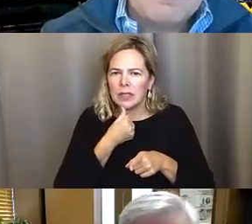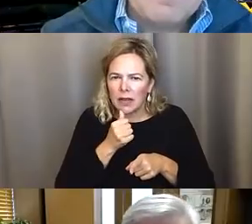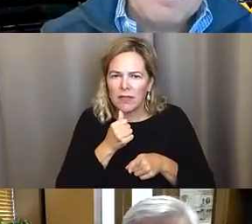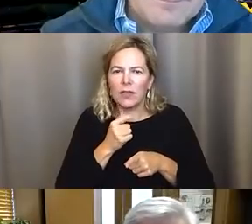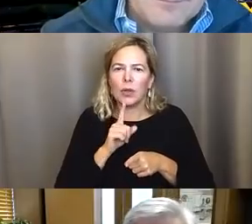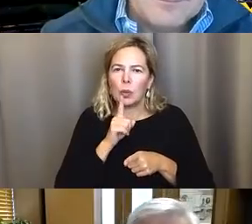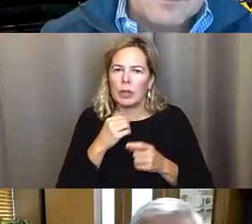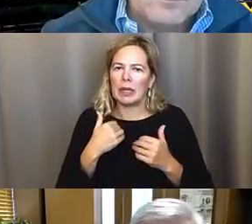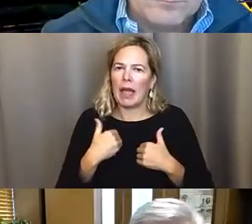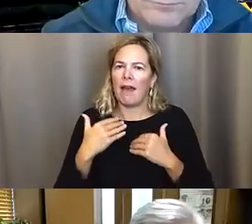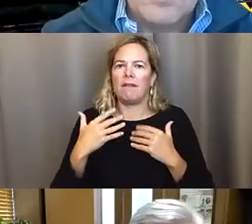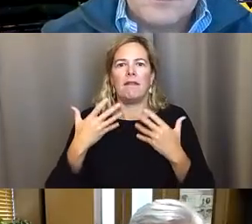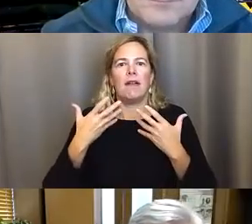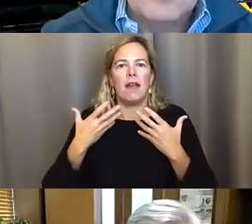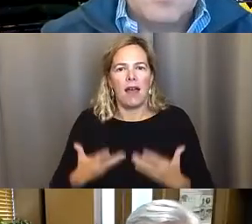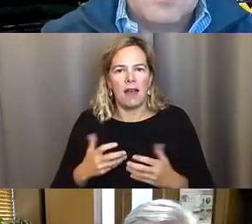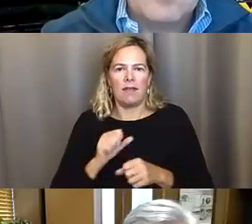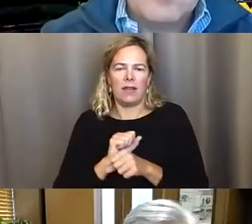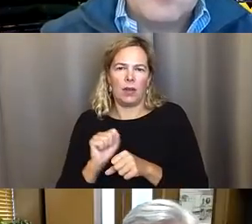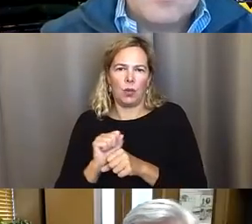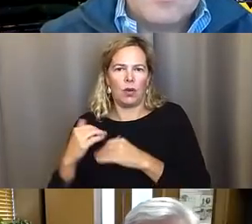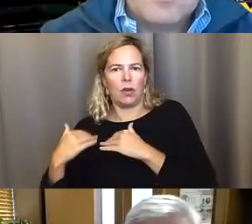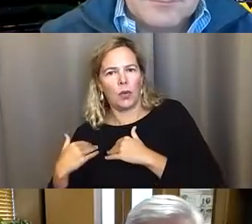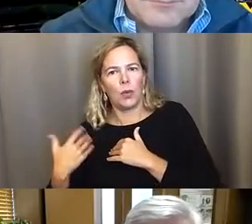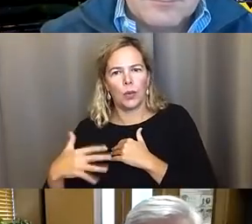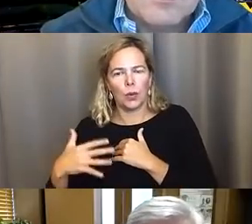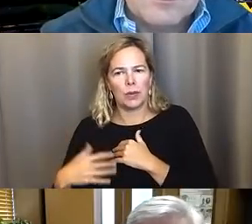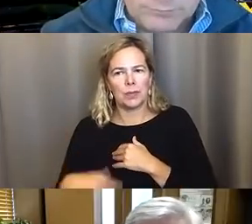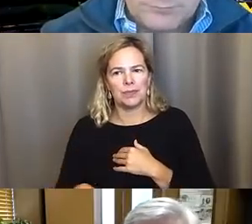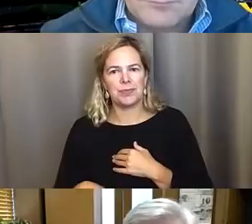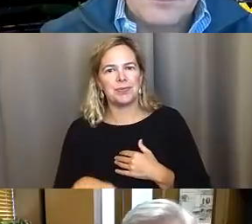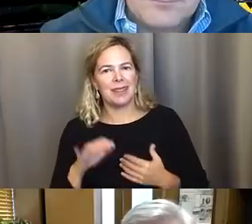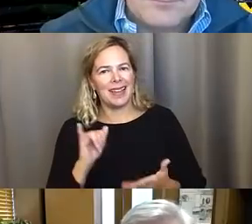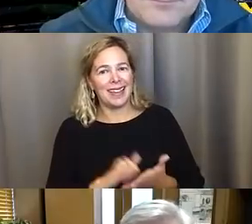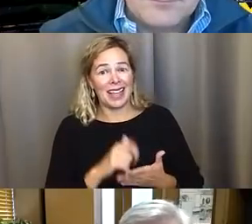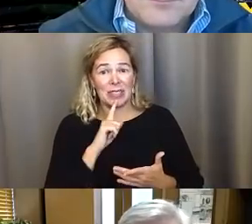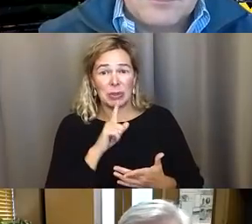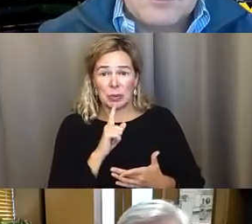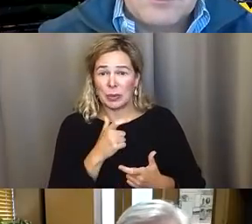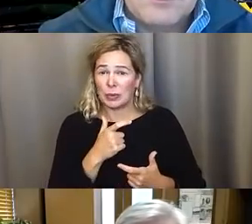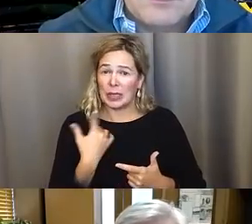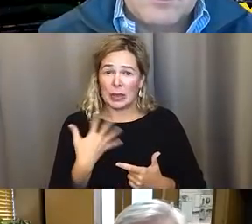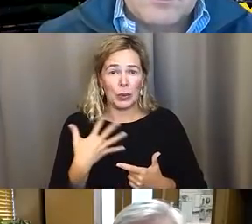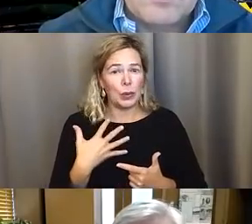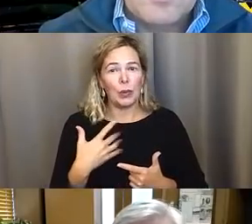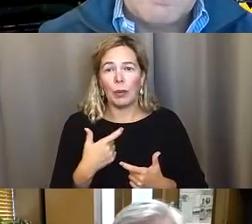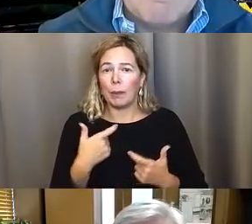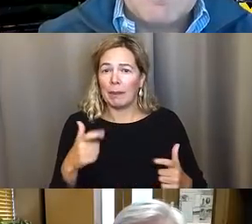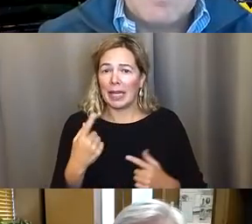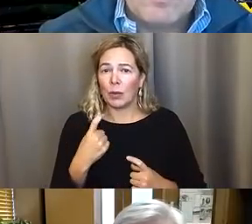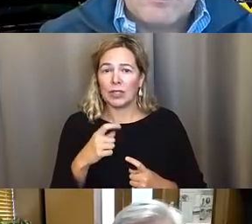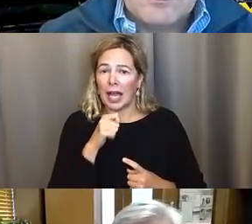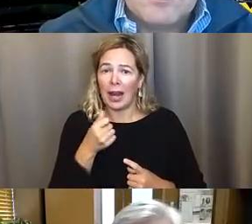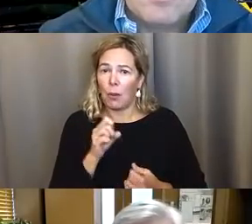So that is a really complicated question, and I'm not trying to punt it, but that to answer that question